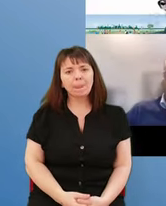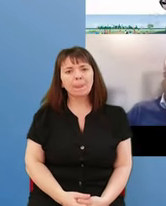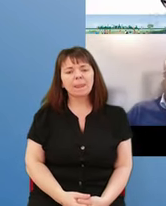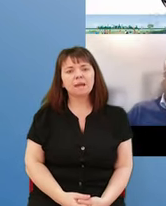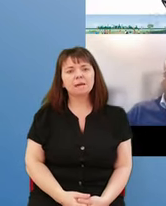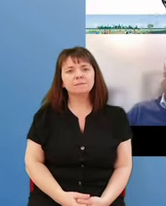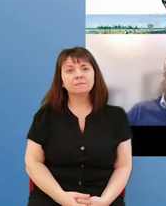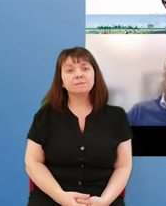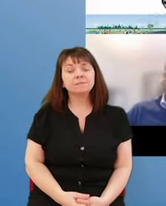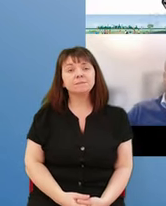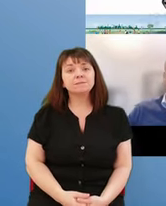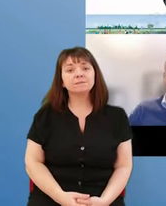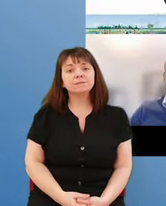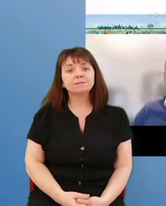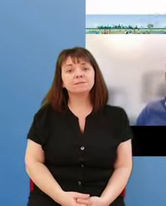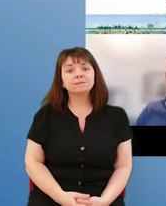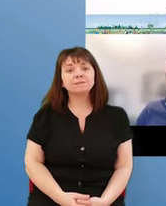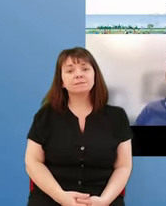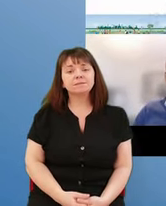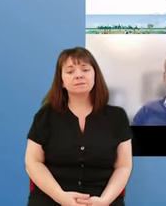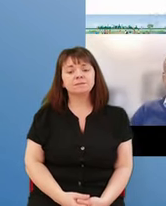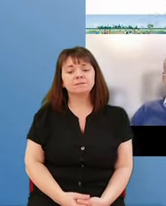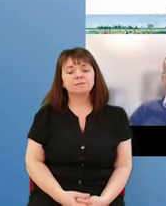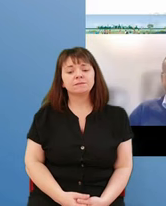Are there any other questions for Gina?